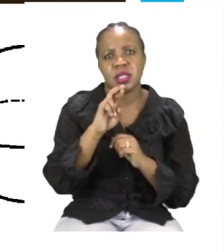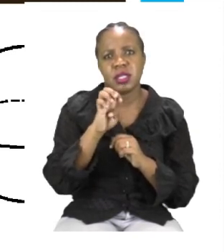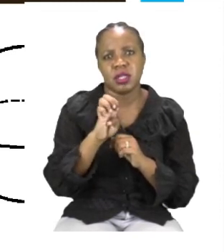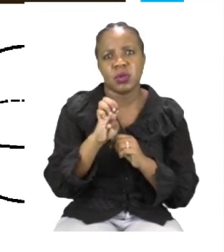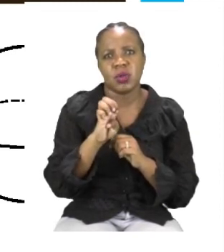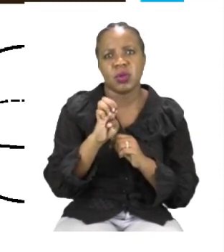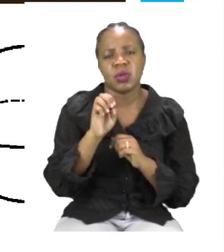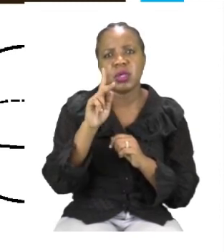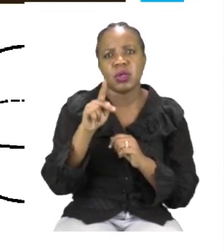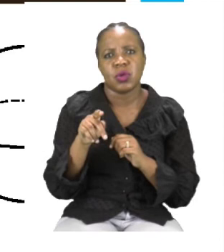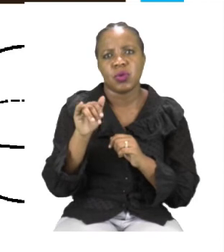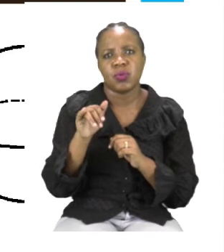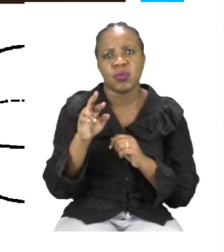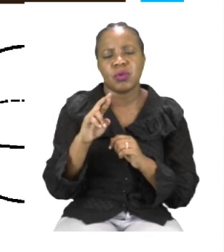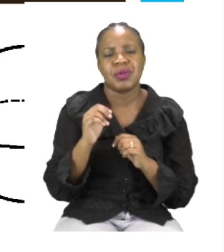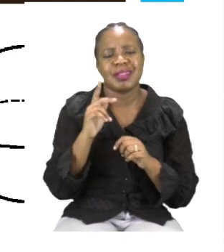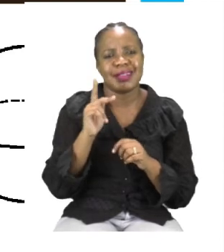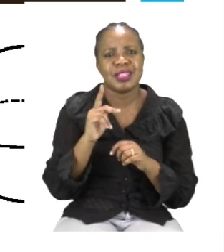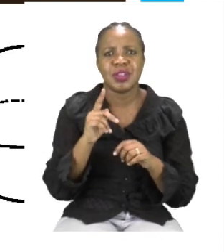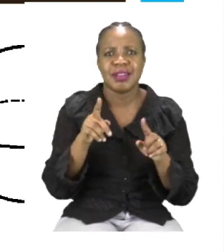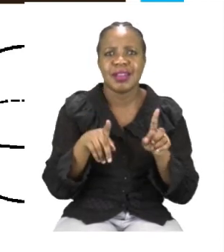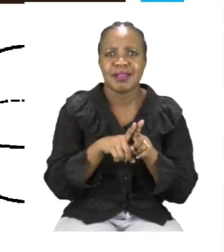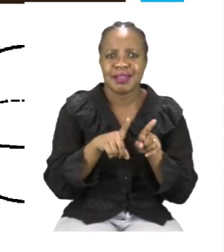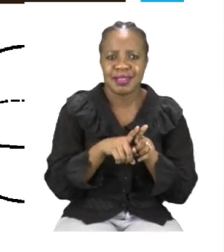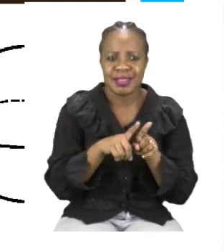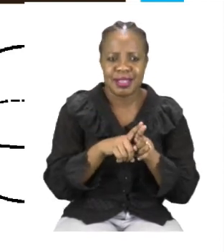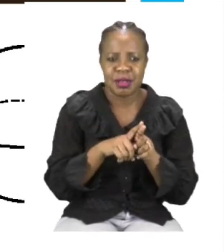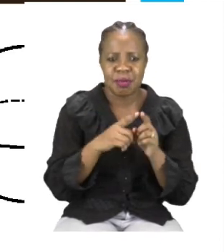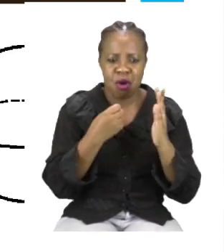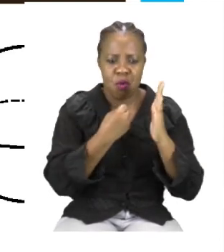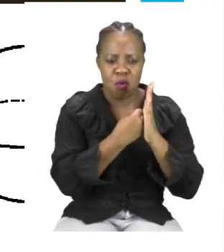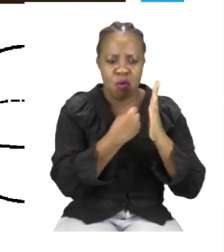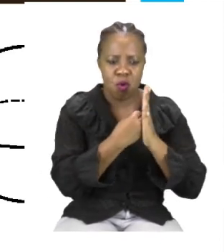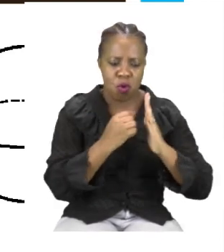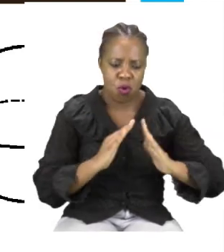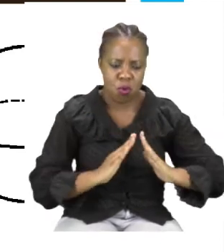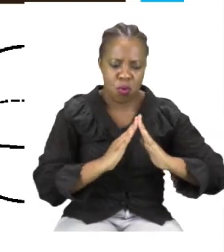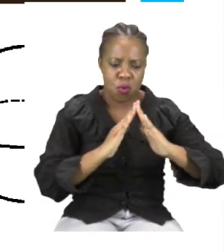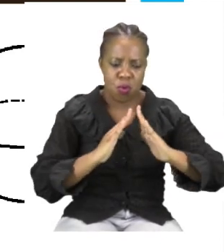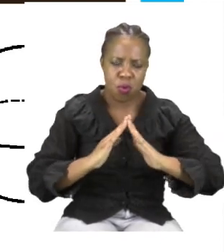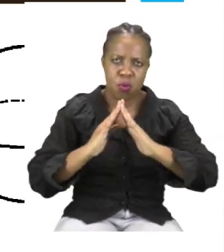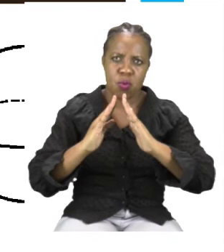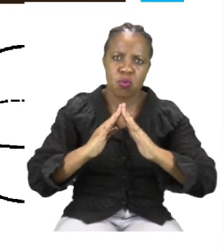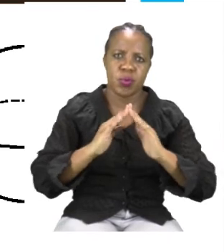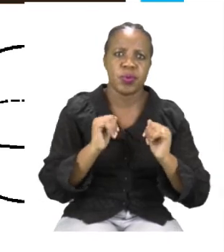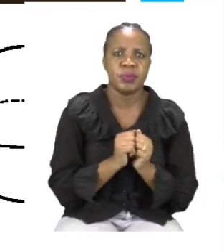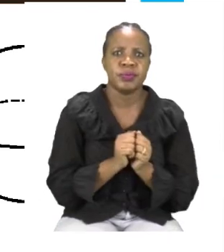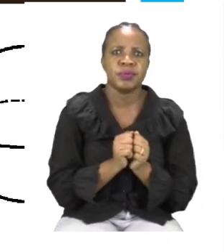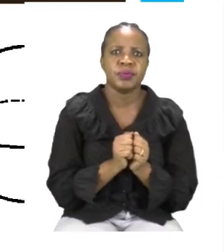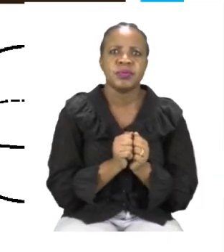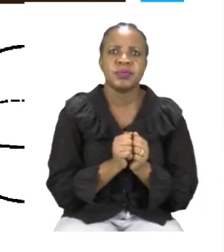this hut is very, very special because it is a certain tribe in the world that uses these type of